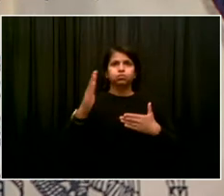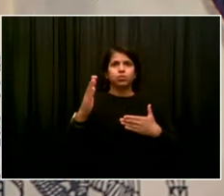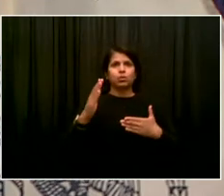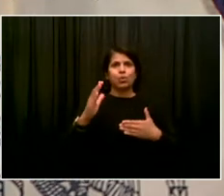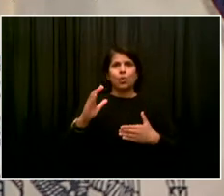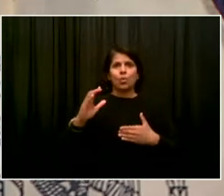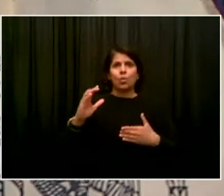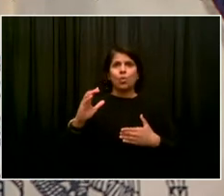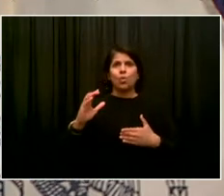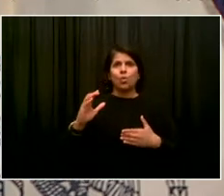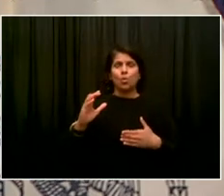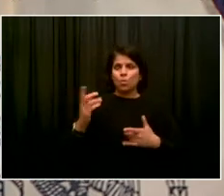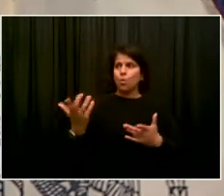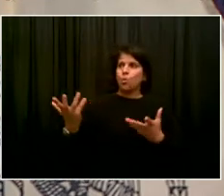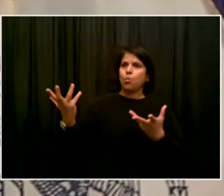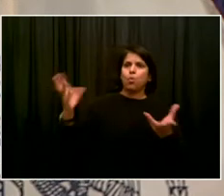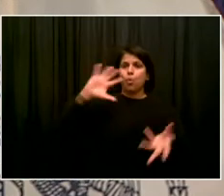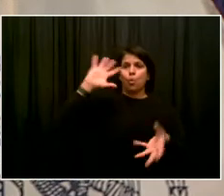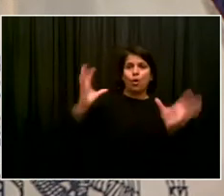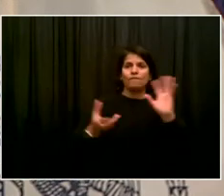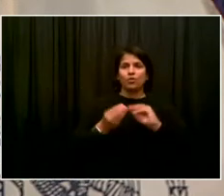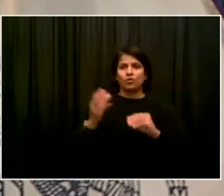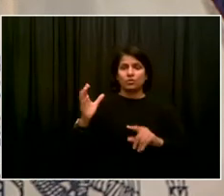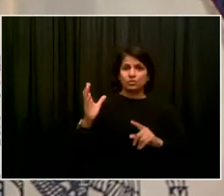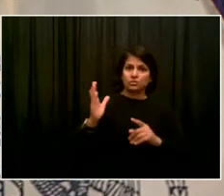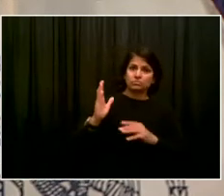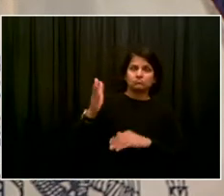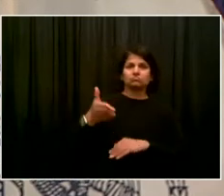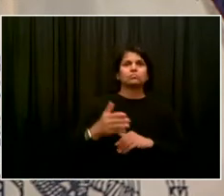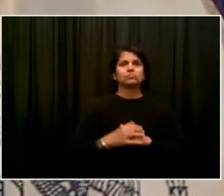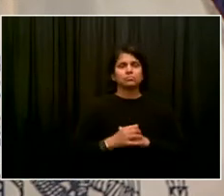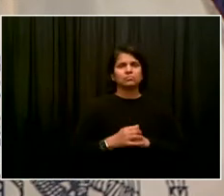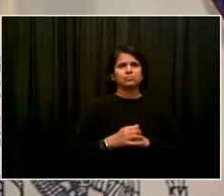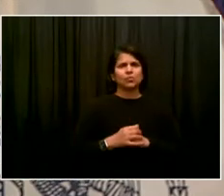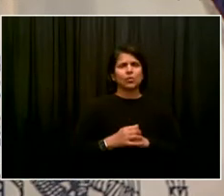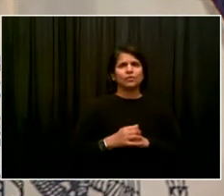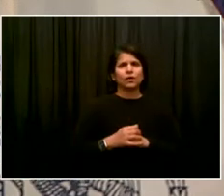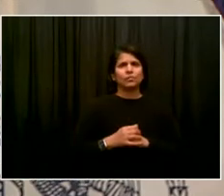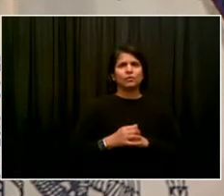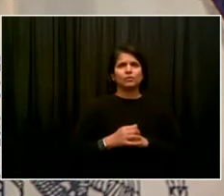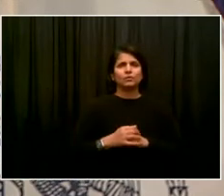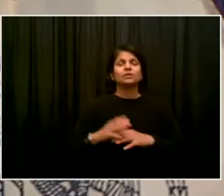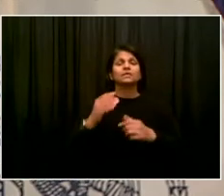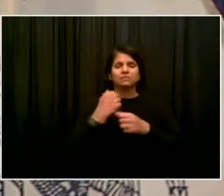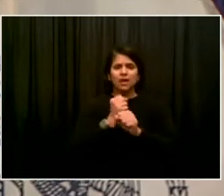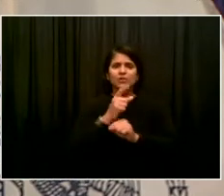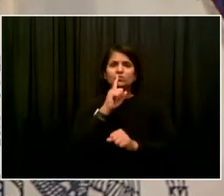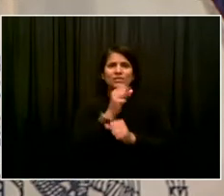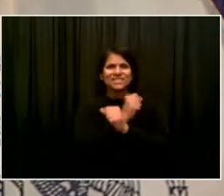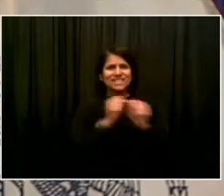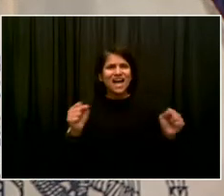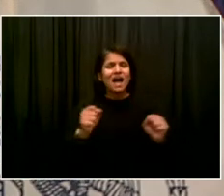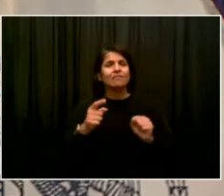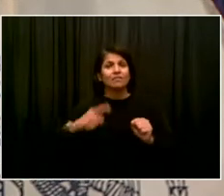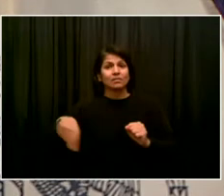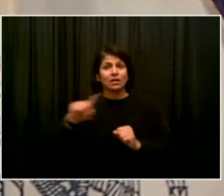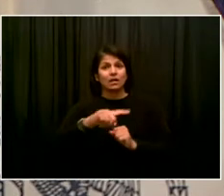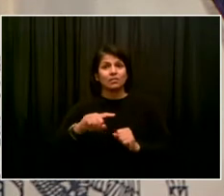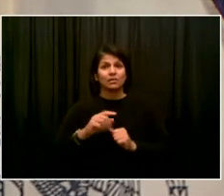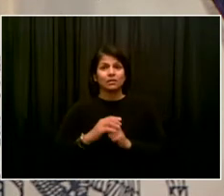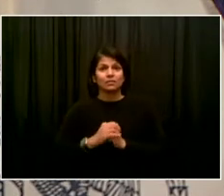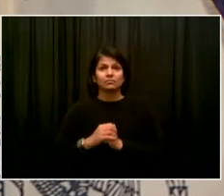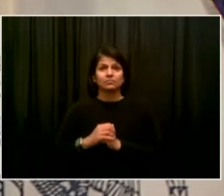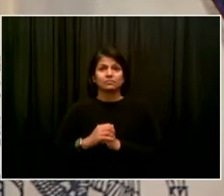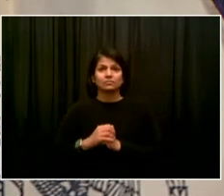do it safely as we keep learning more. And again, this was led by our healthcare leaders who said, this is a way we can do things now